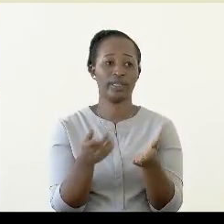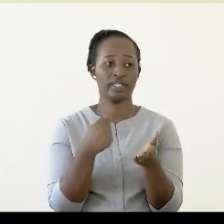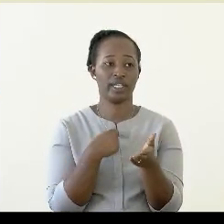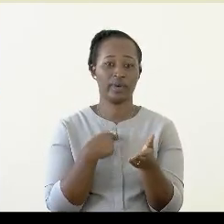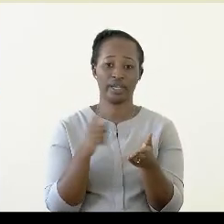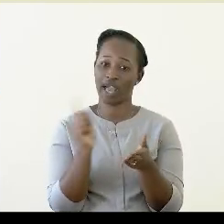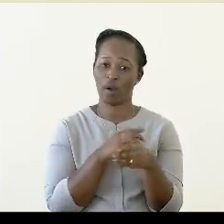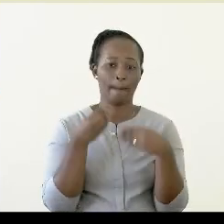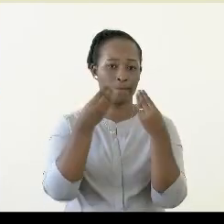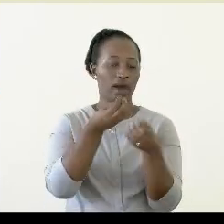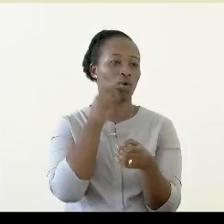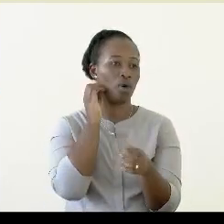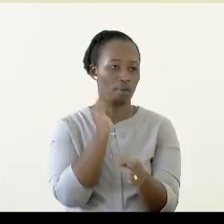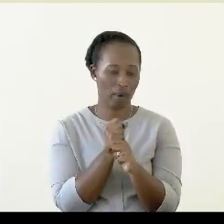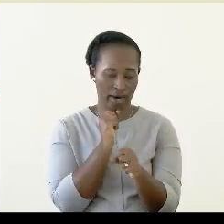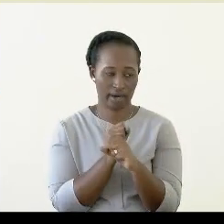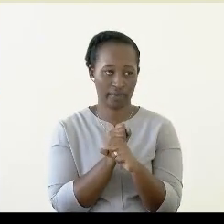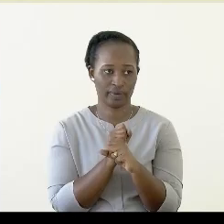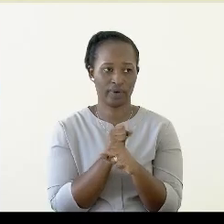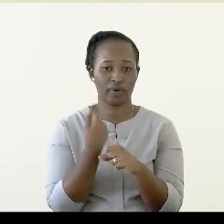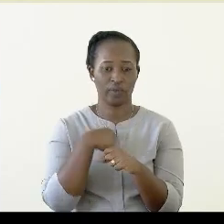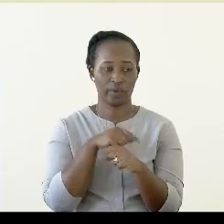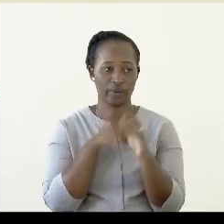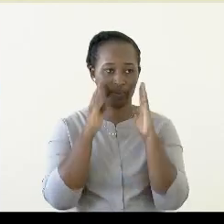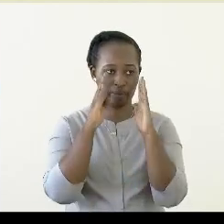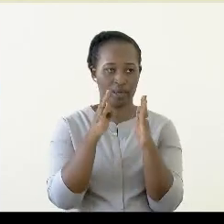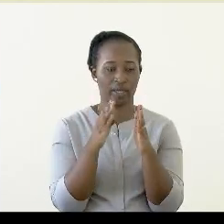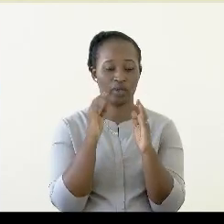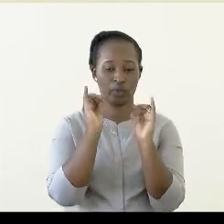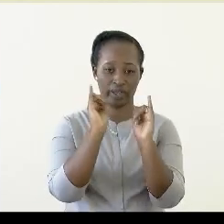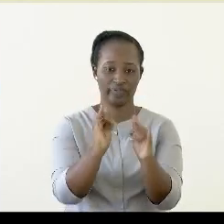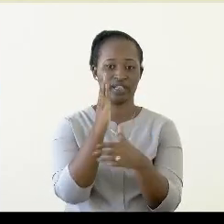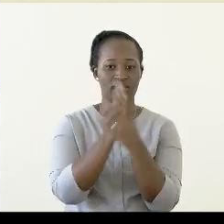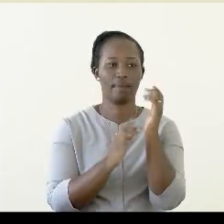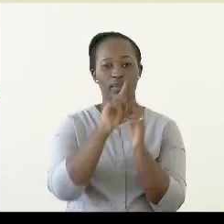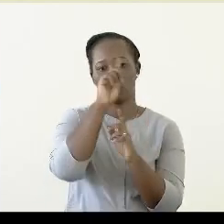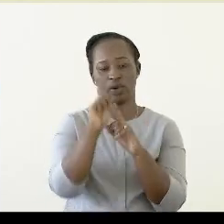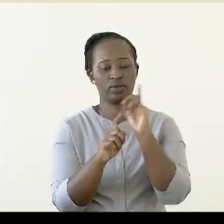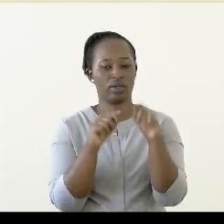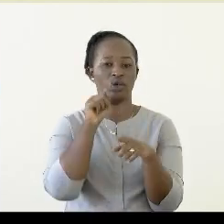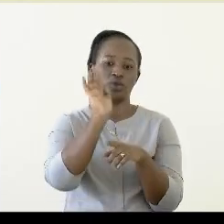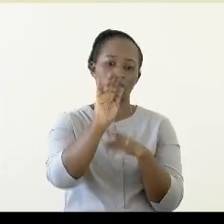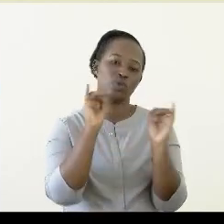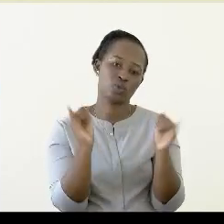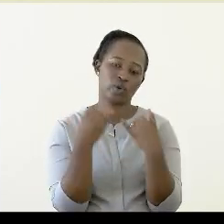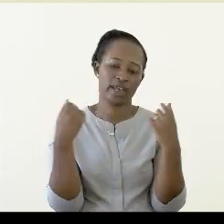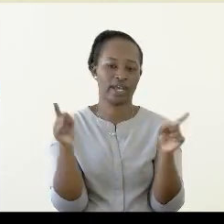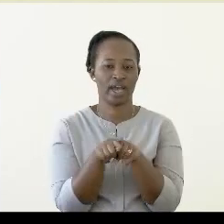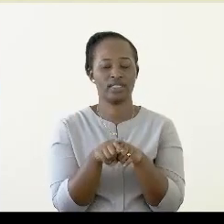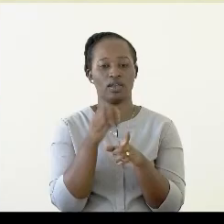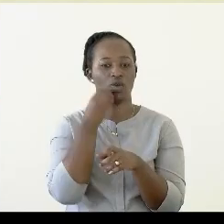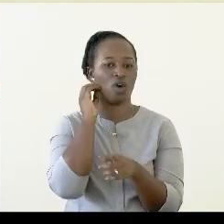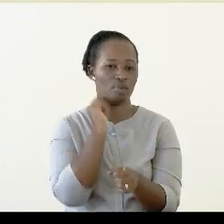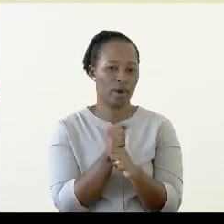a homework. So we will be leaving some questions you will try as a homework. So the